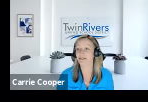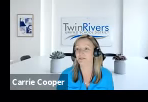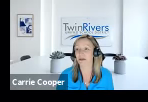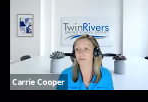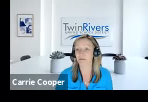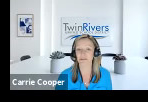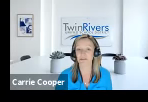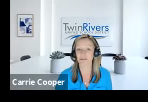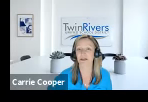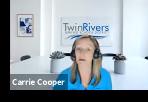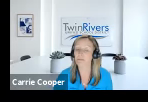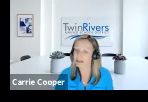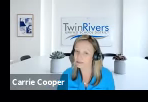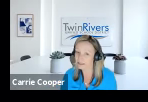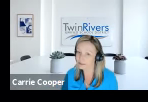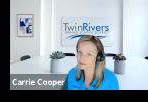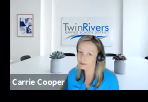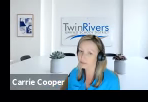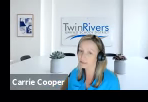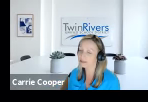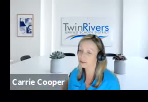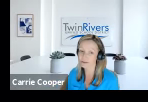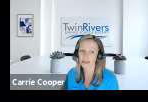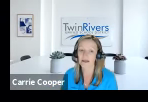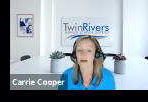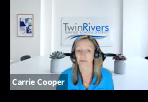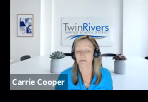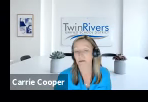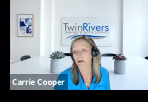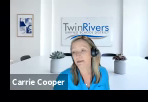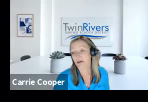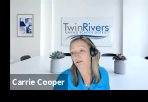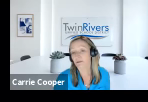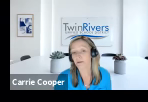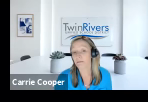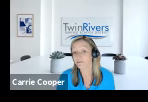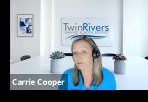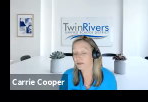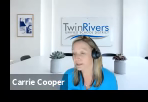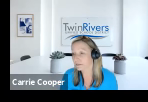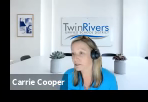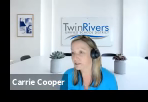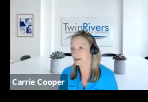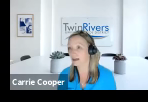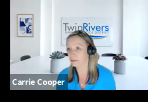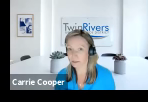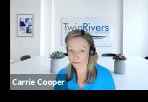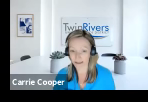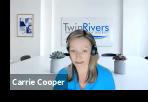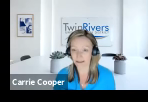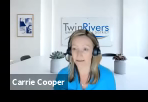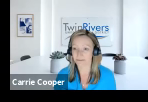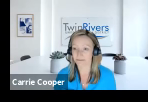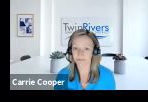are going to meet with you today and talk about maximizing your students' potential, talk with you about meaningful participation in the